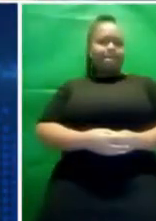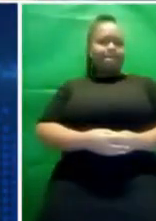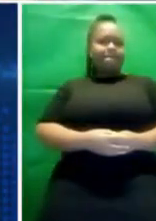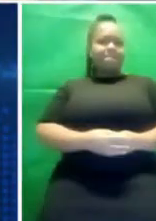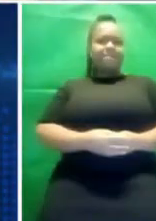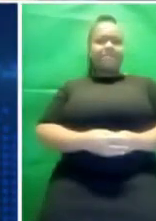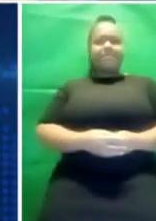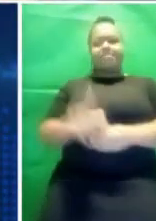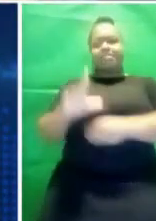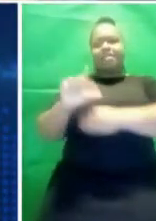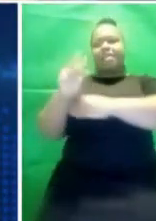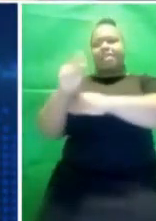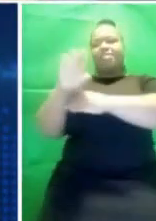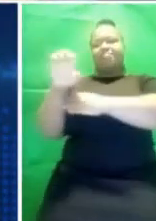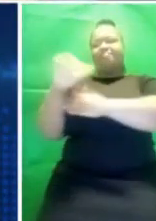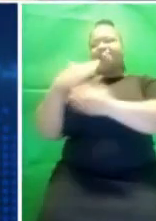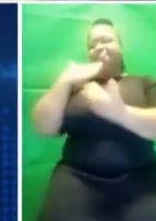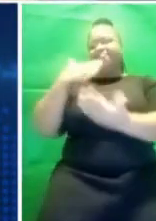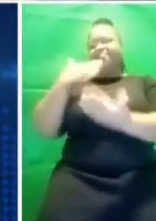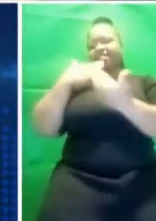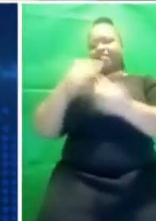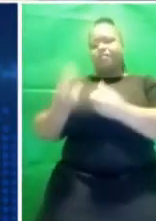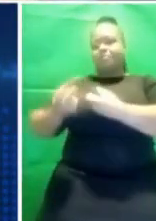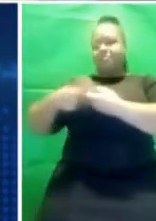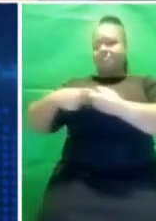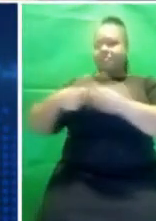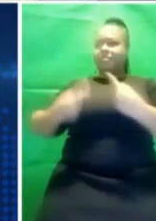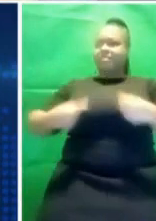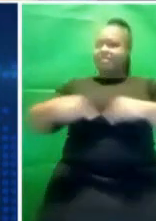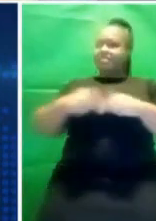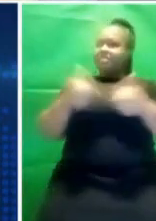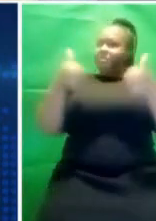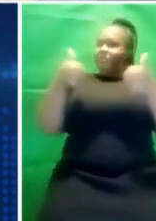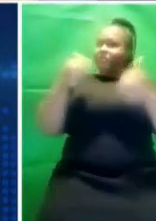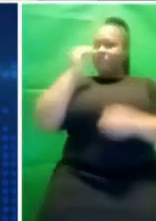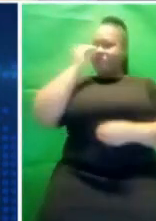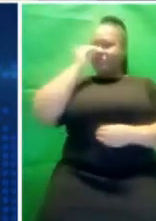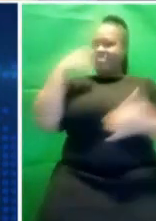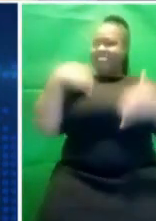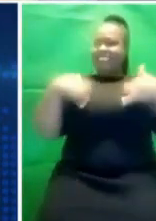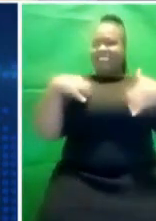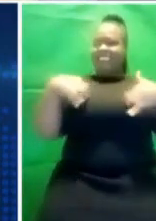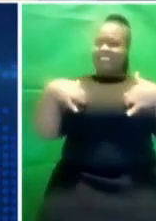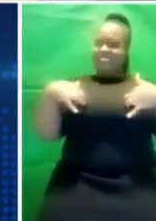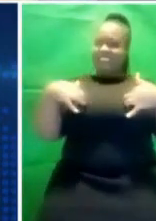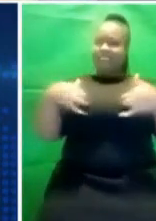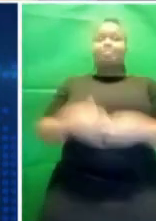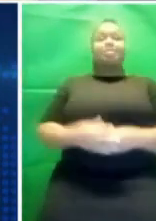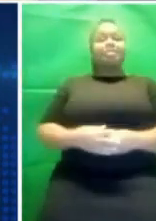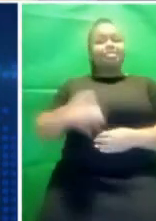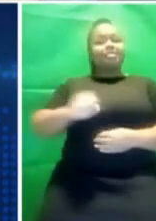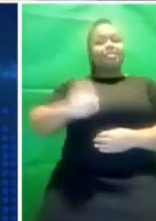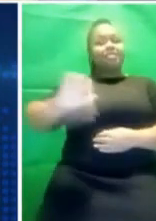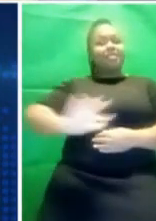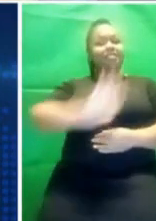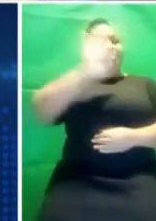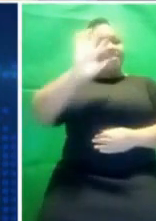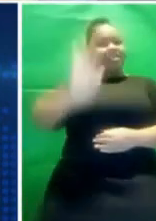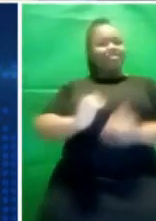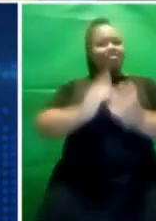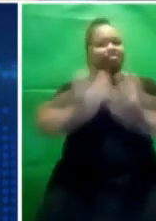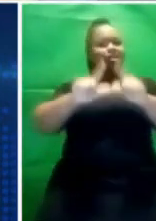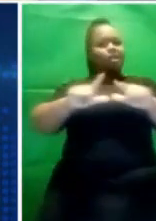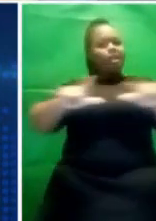joining us. Great news, very exciting, that South African Sign Language is now to be a